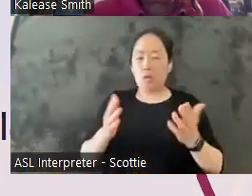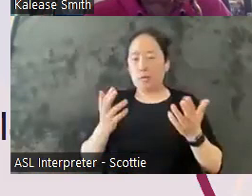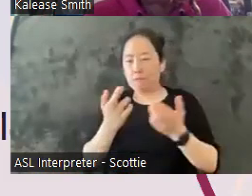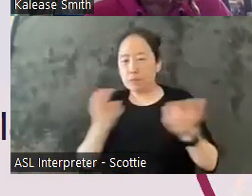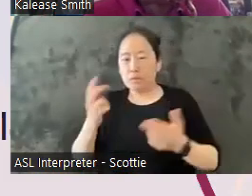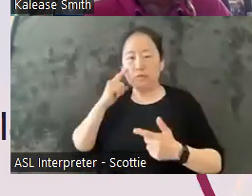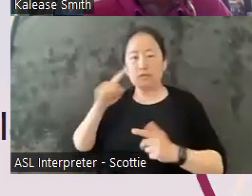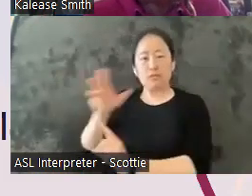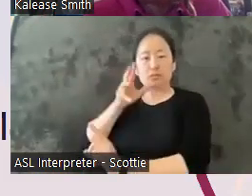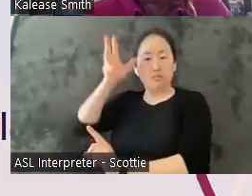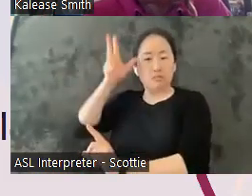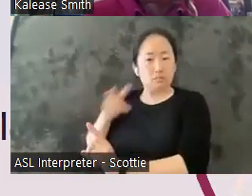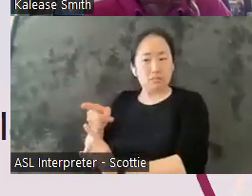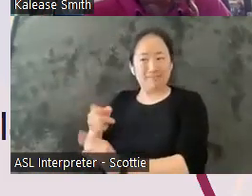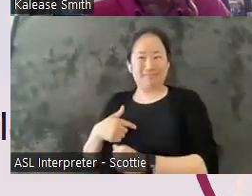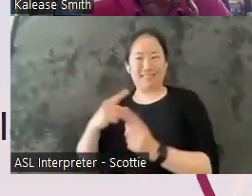I think